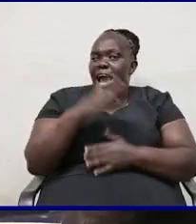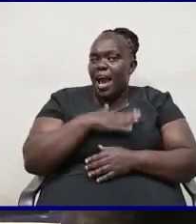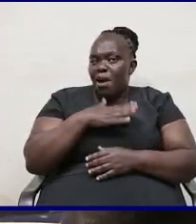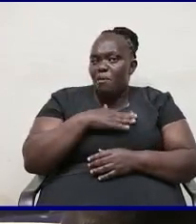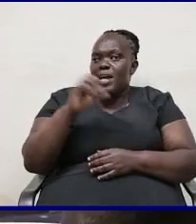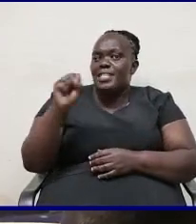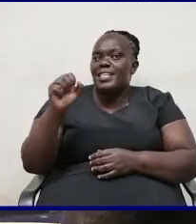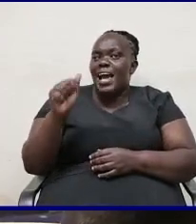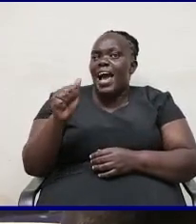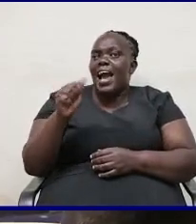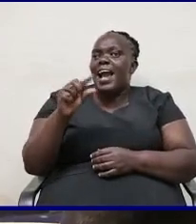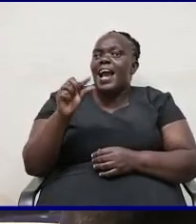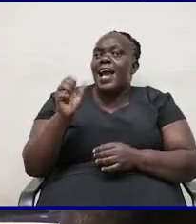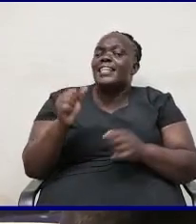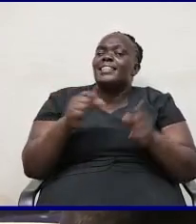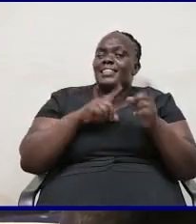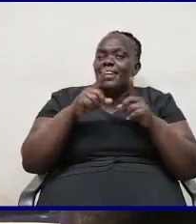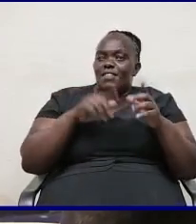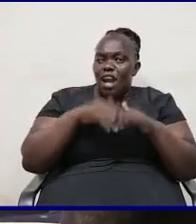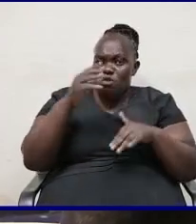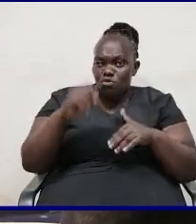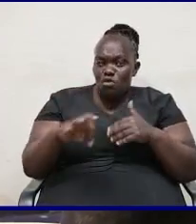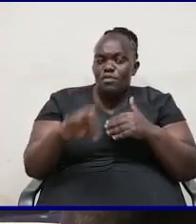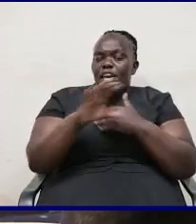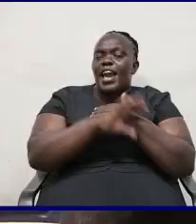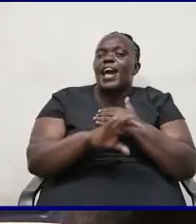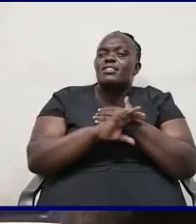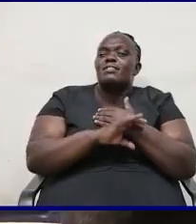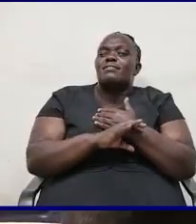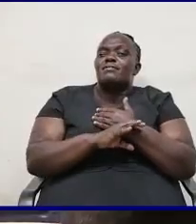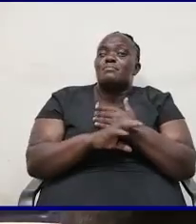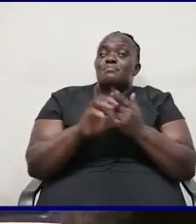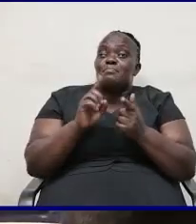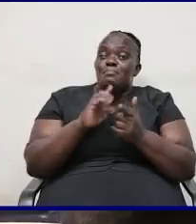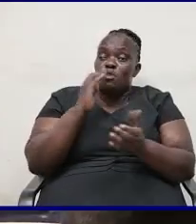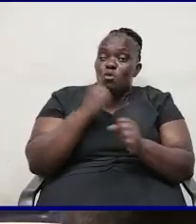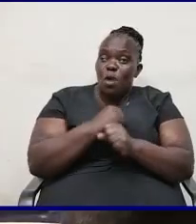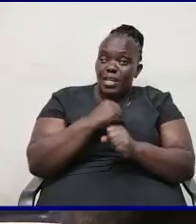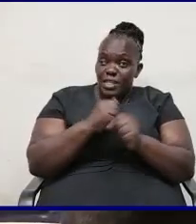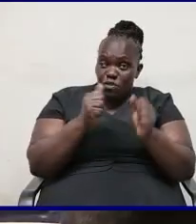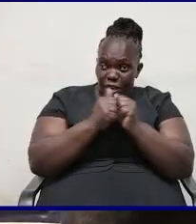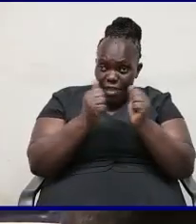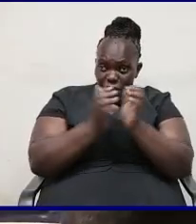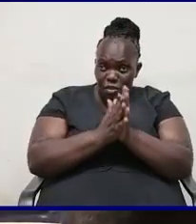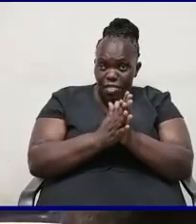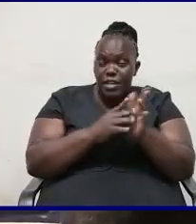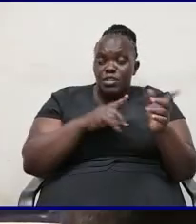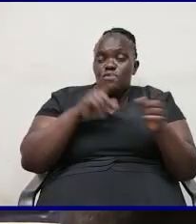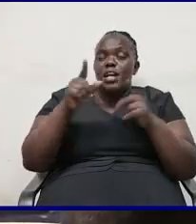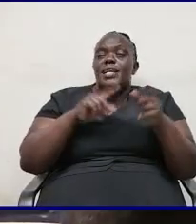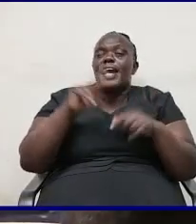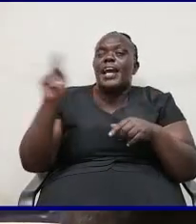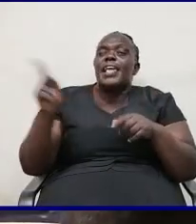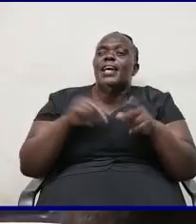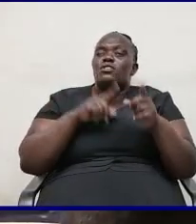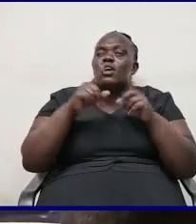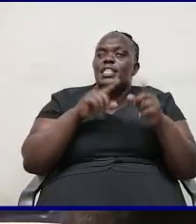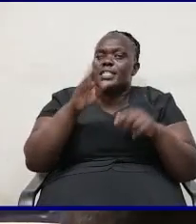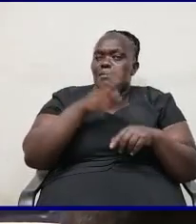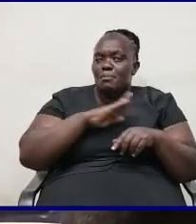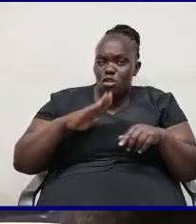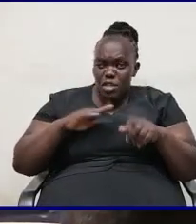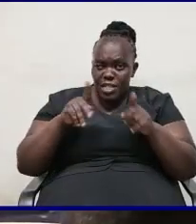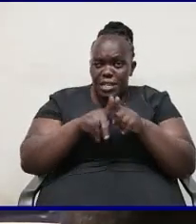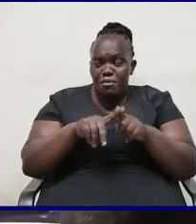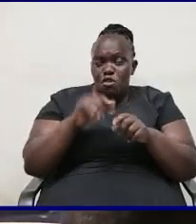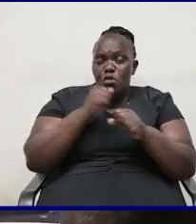our sagas when they are traveling out of the country and so on. But we are already working together with the Kenya Tourism Board,